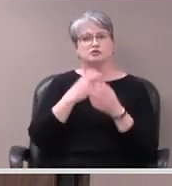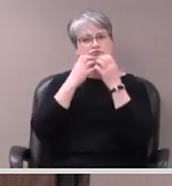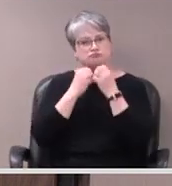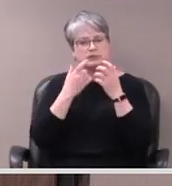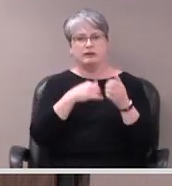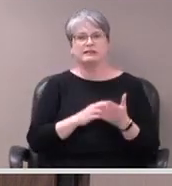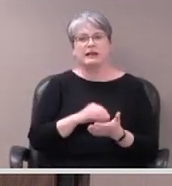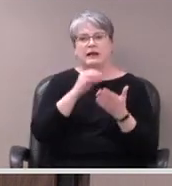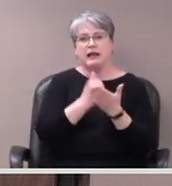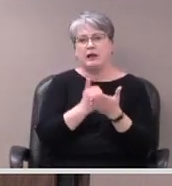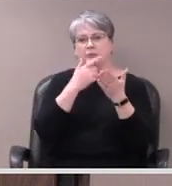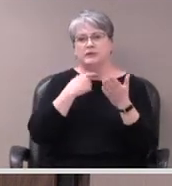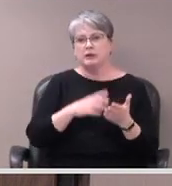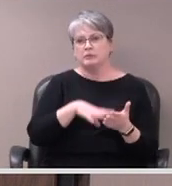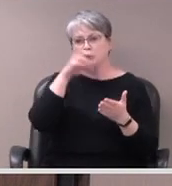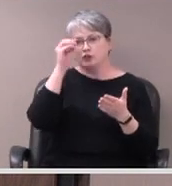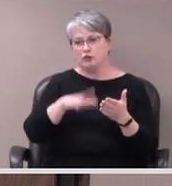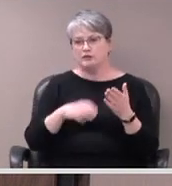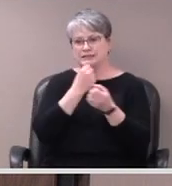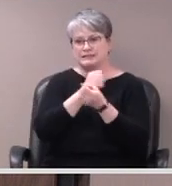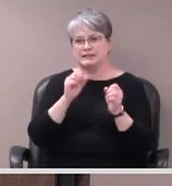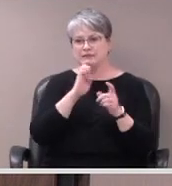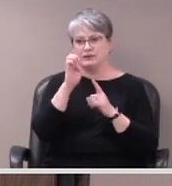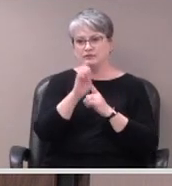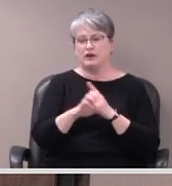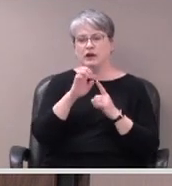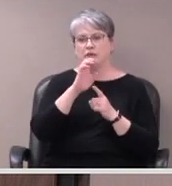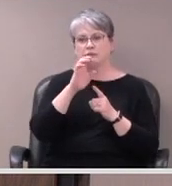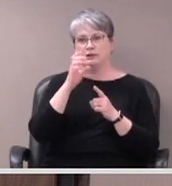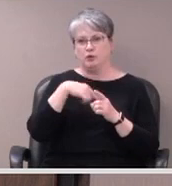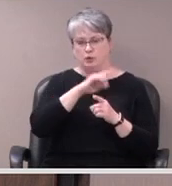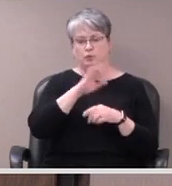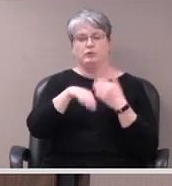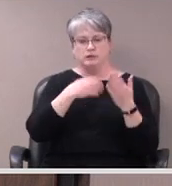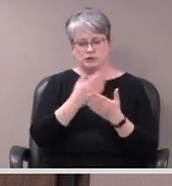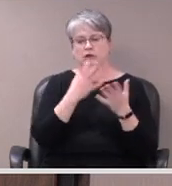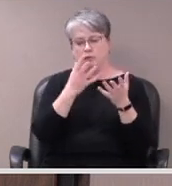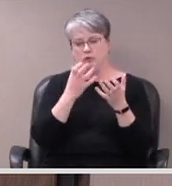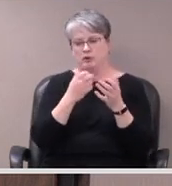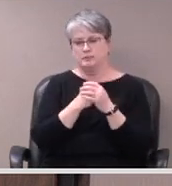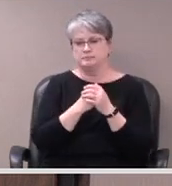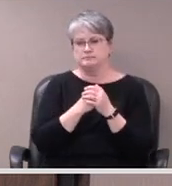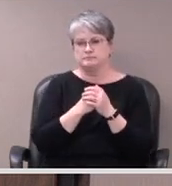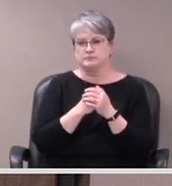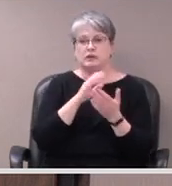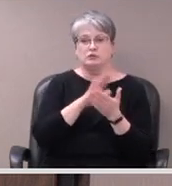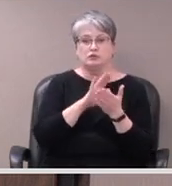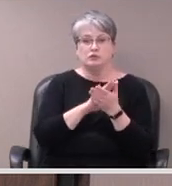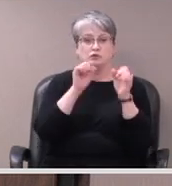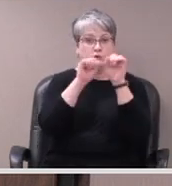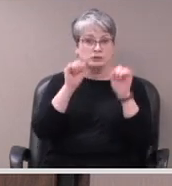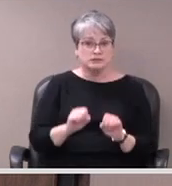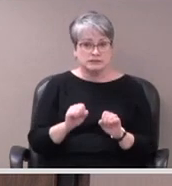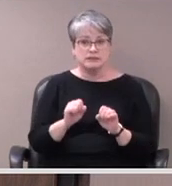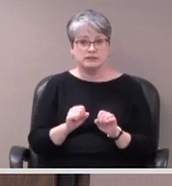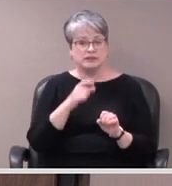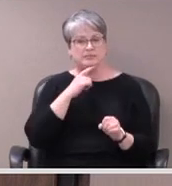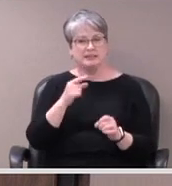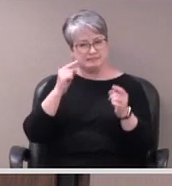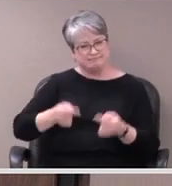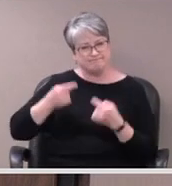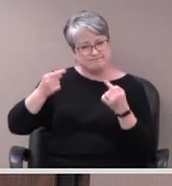them learn how to create the safe environment we all desire. A school system that is already